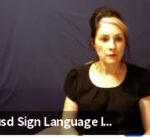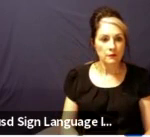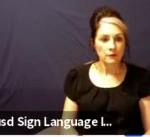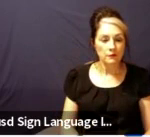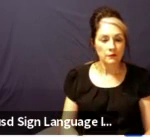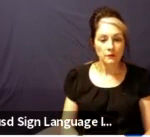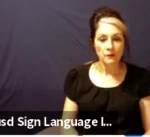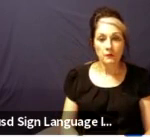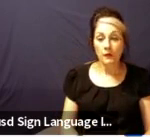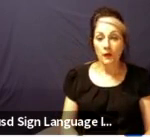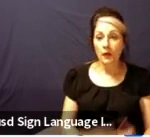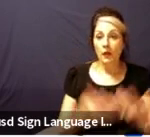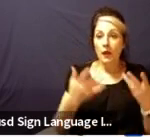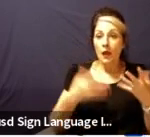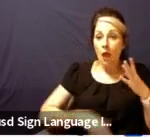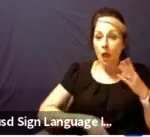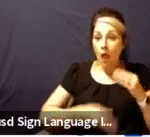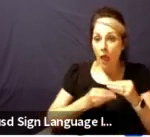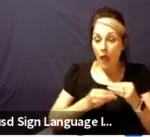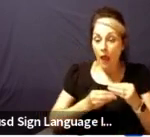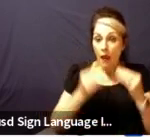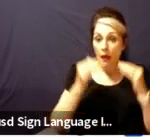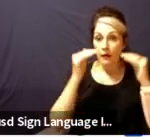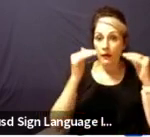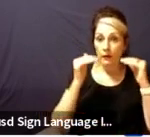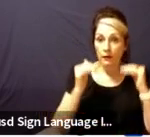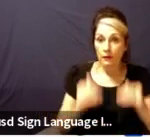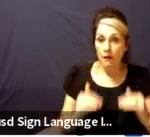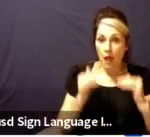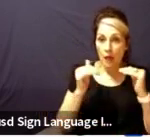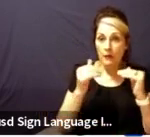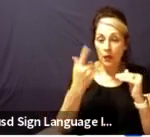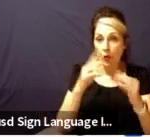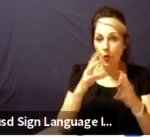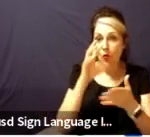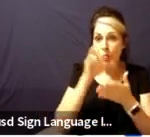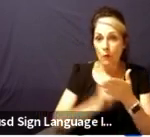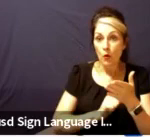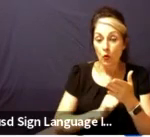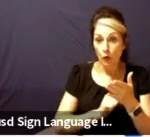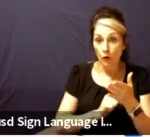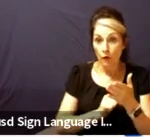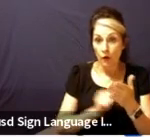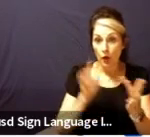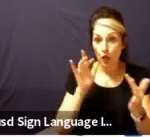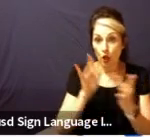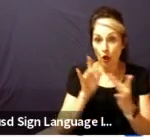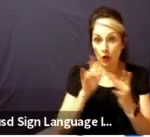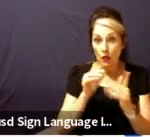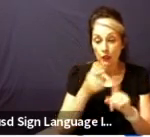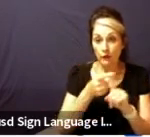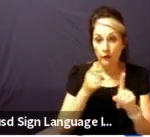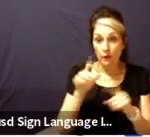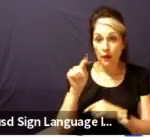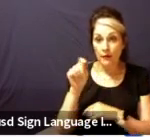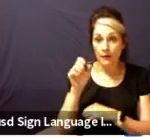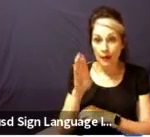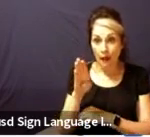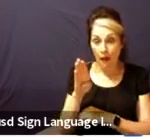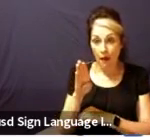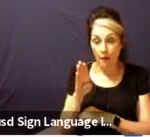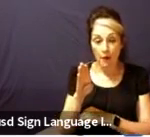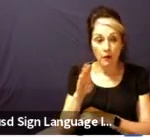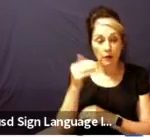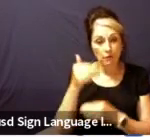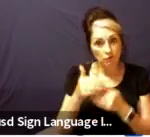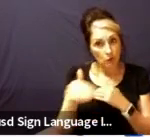Once you add, update, or remove contacts from this tab, you will go